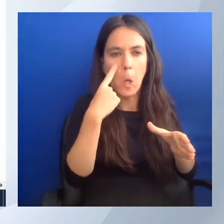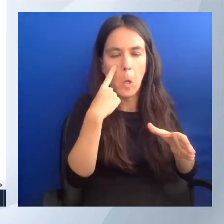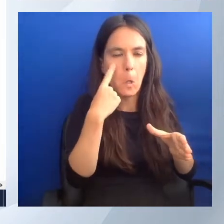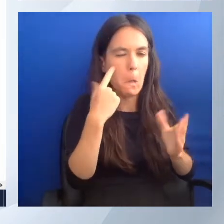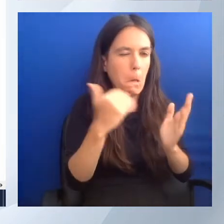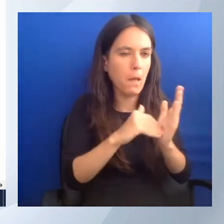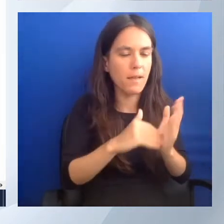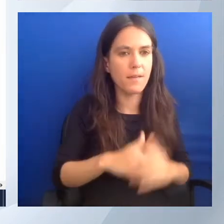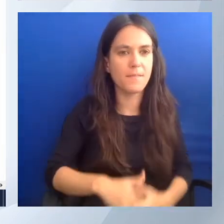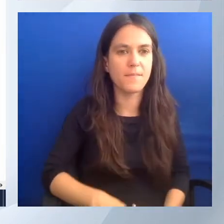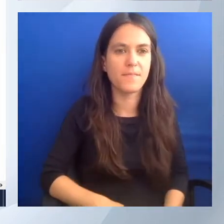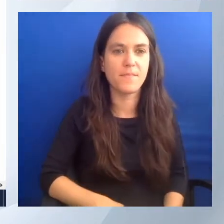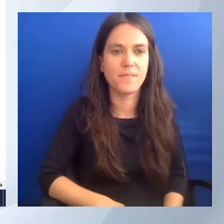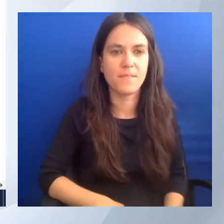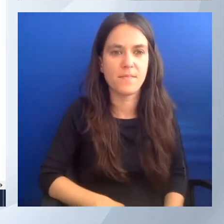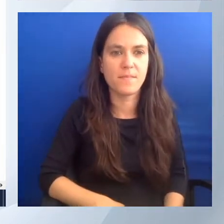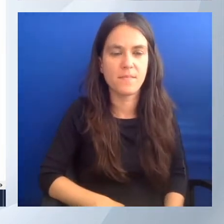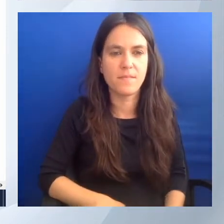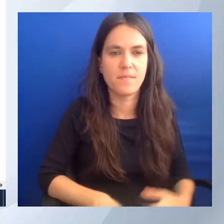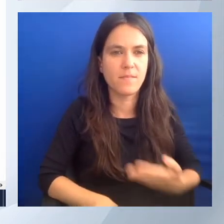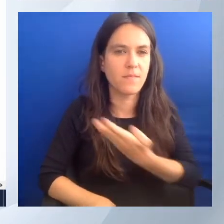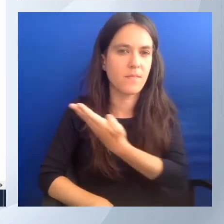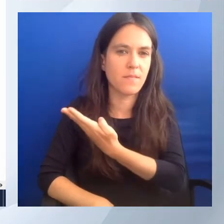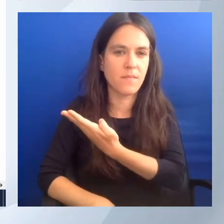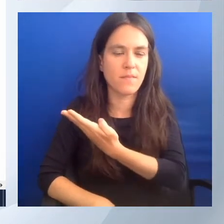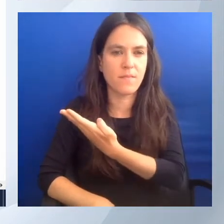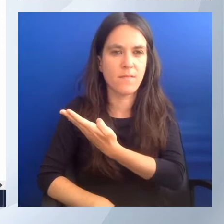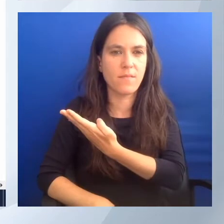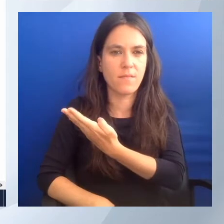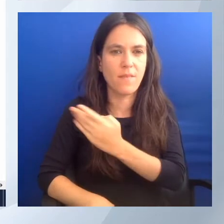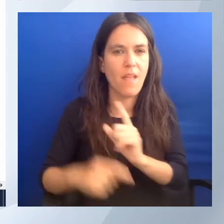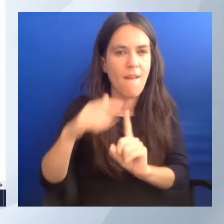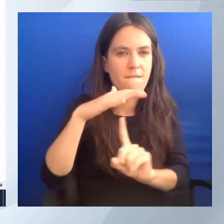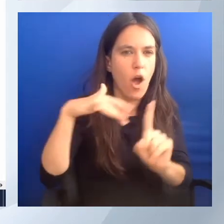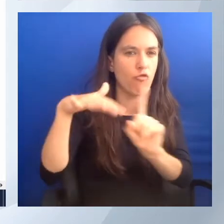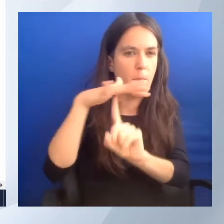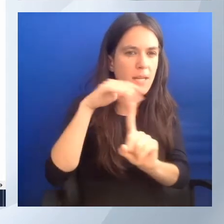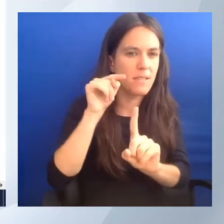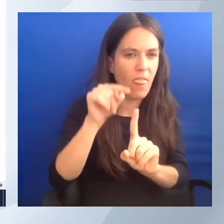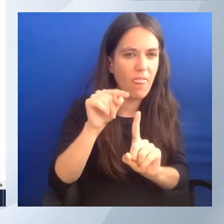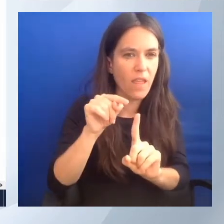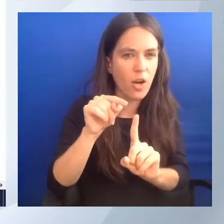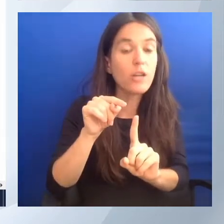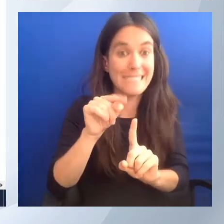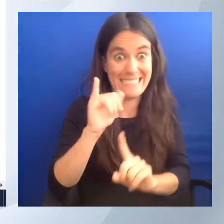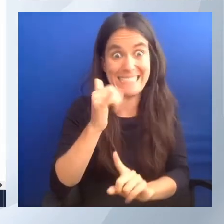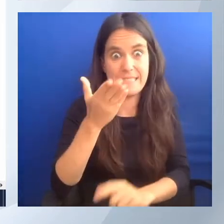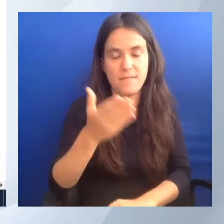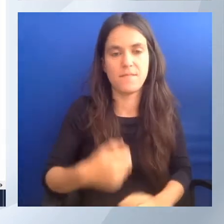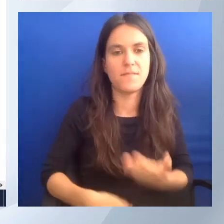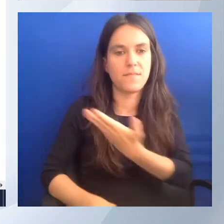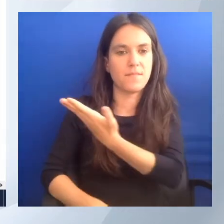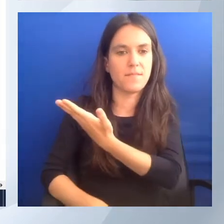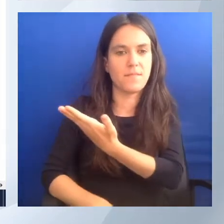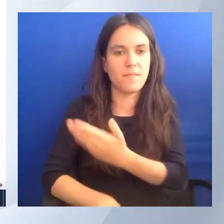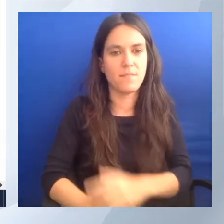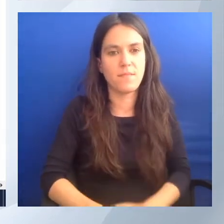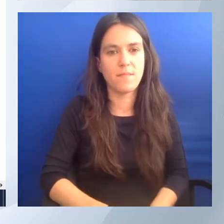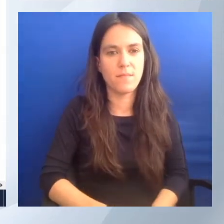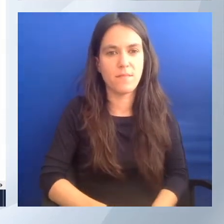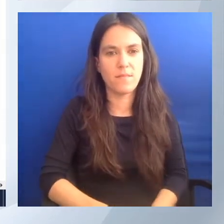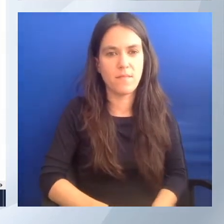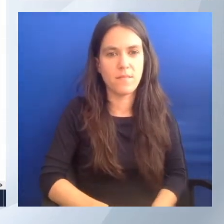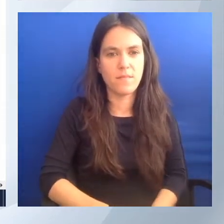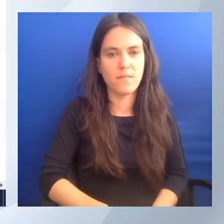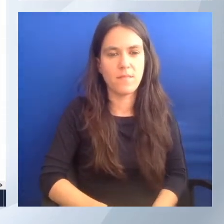Let's check it one more time to see if my staging environment is already there. Yep, there it goes. So that staging environment did get picked